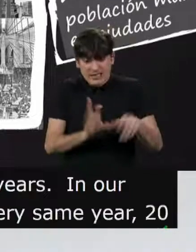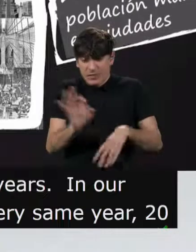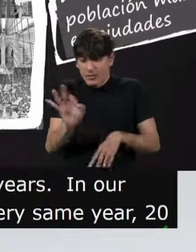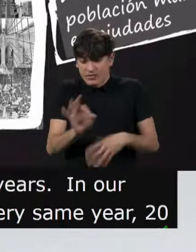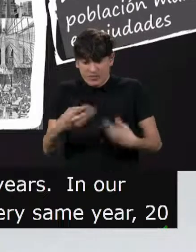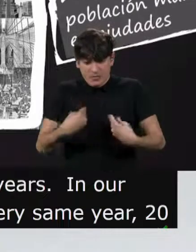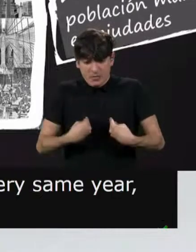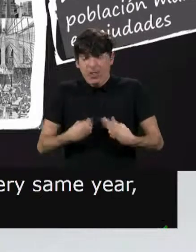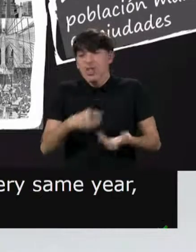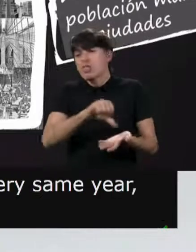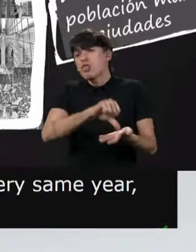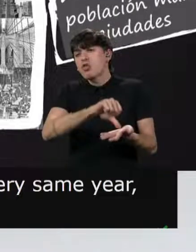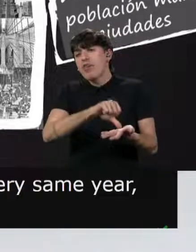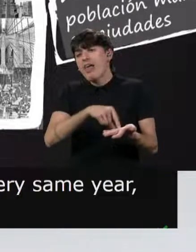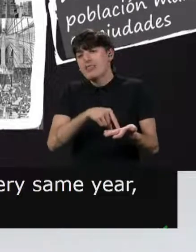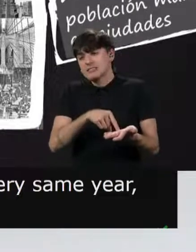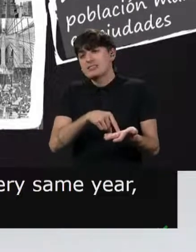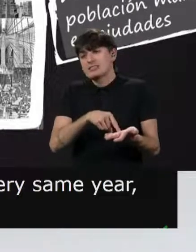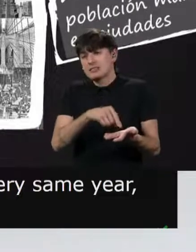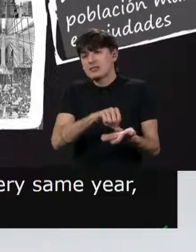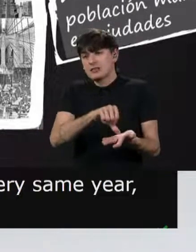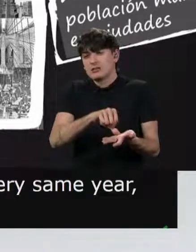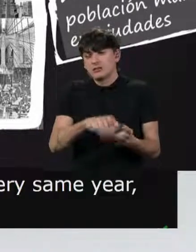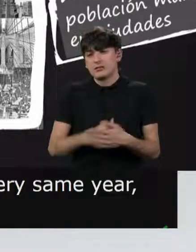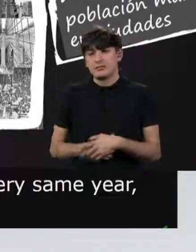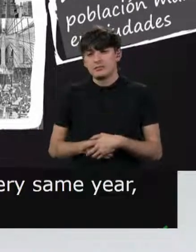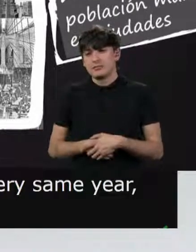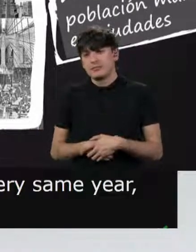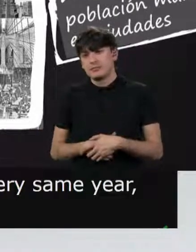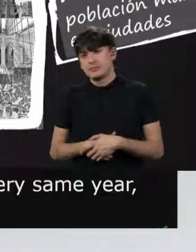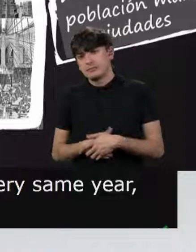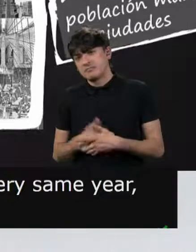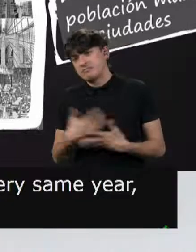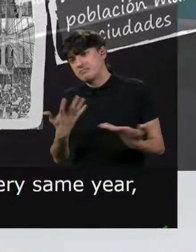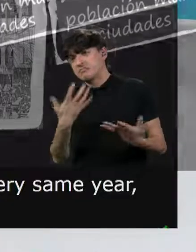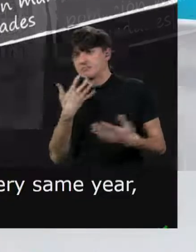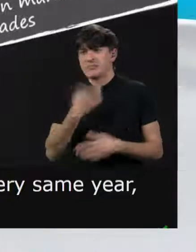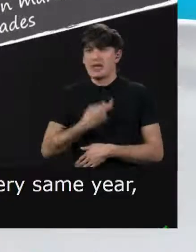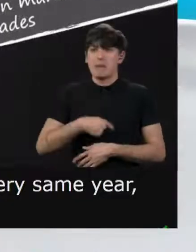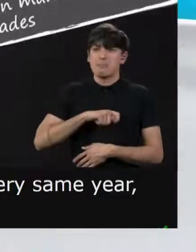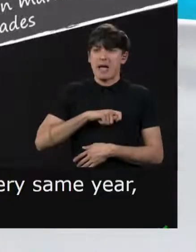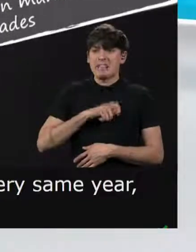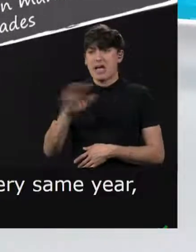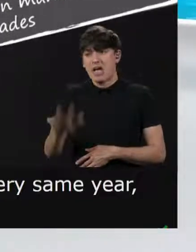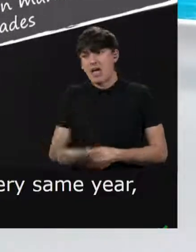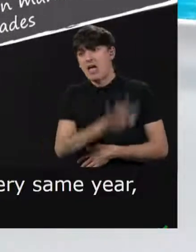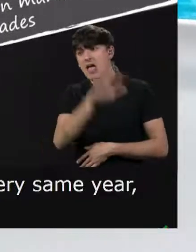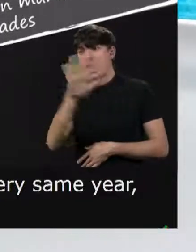70% of the world population will live in cities.